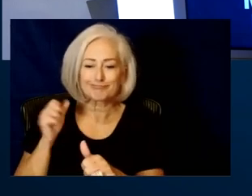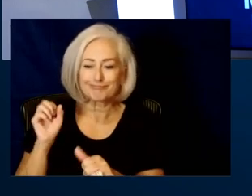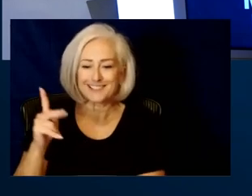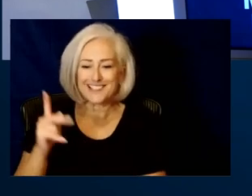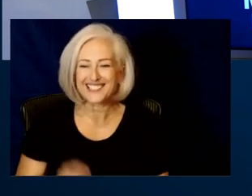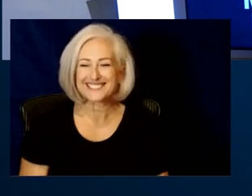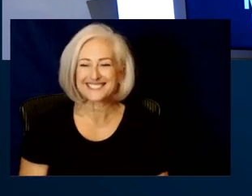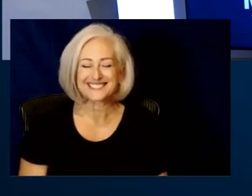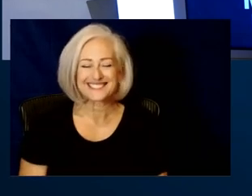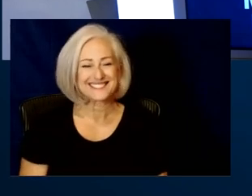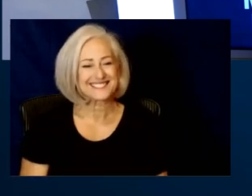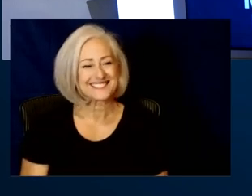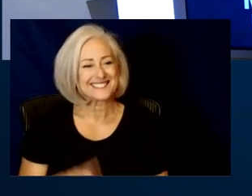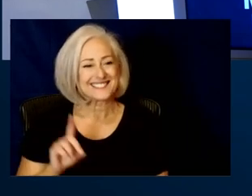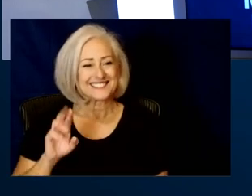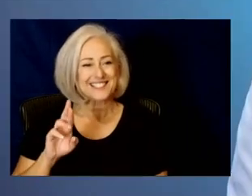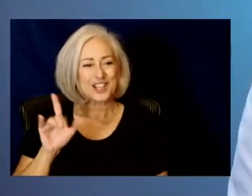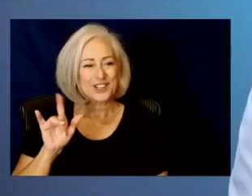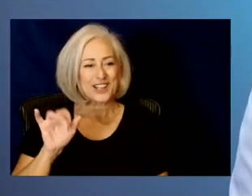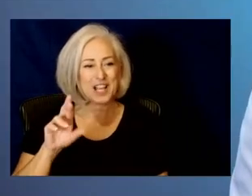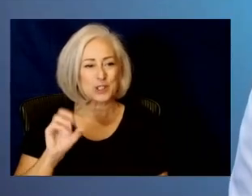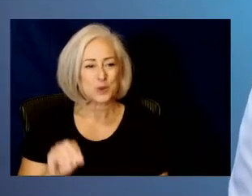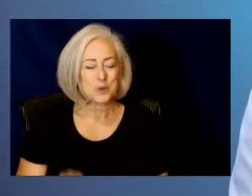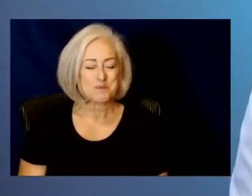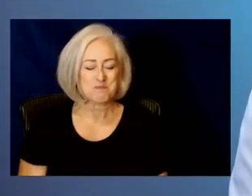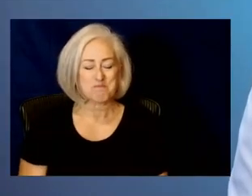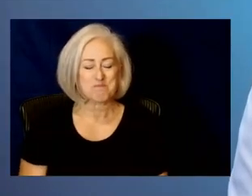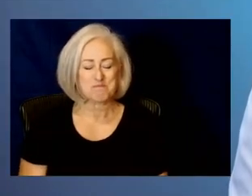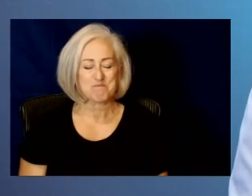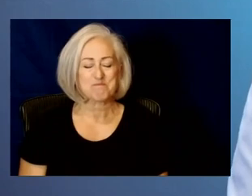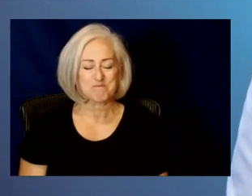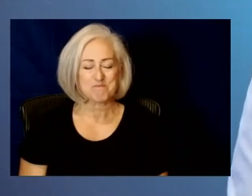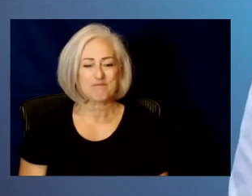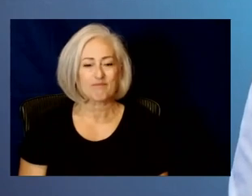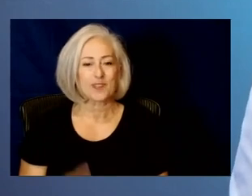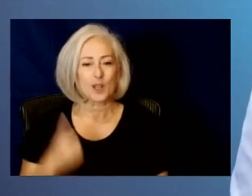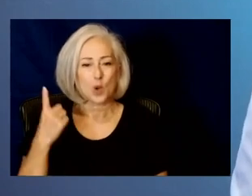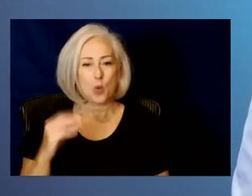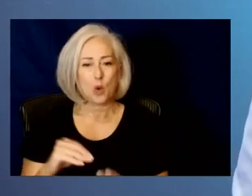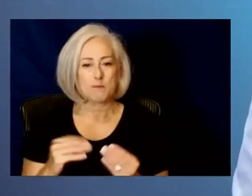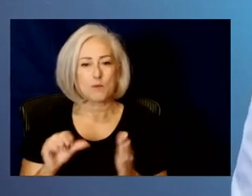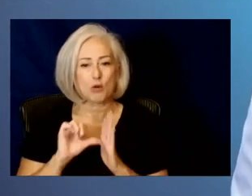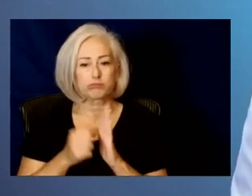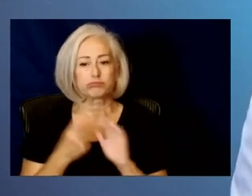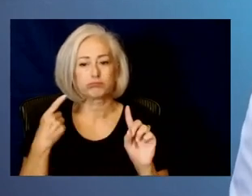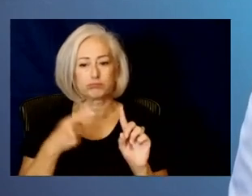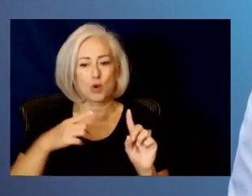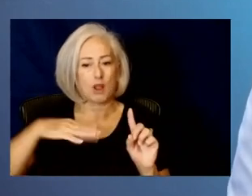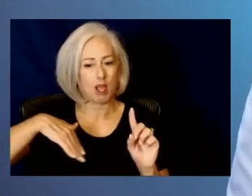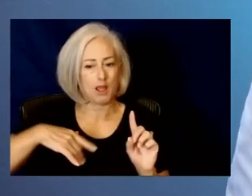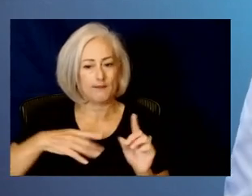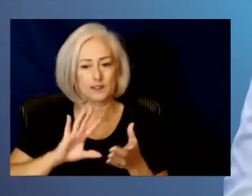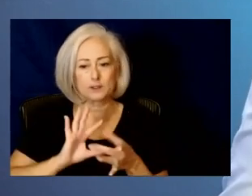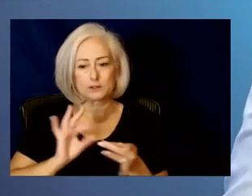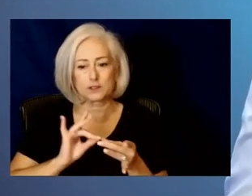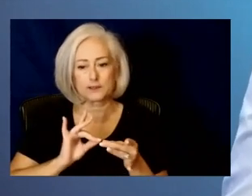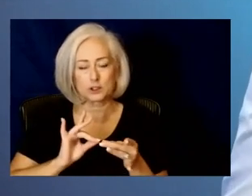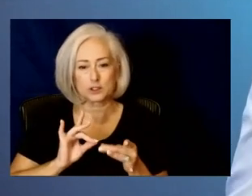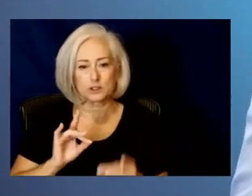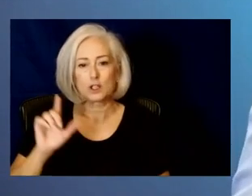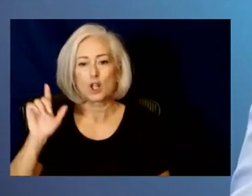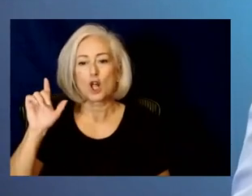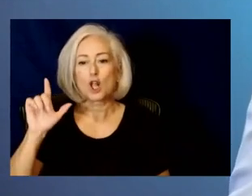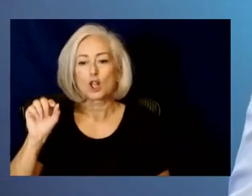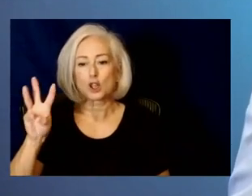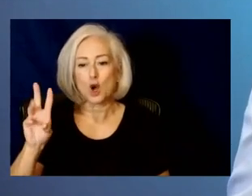Dr. Castro. Well, I just want to mention one other point that we haven't brought up about low-dose screening is the hope is that we